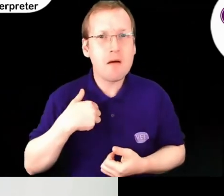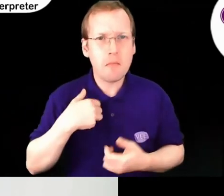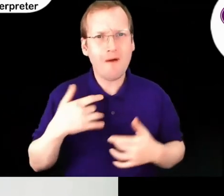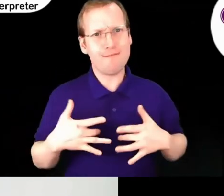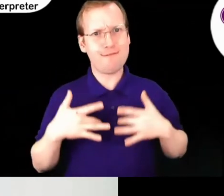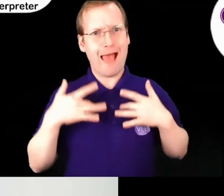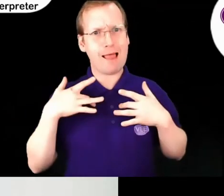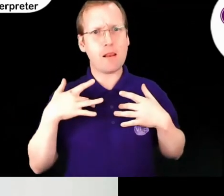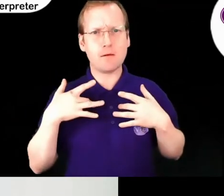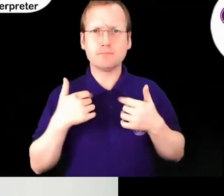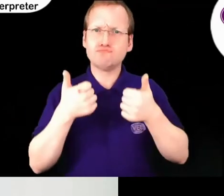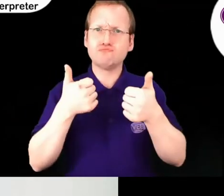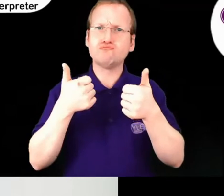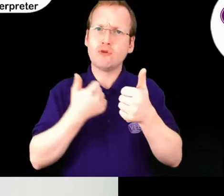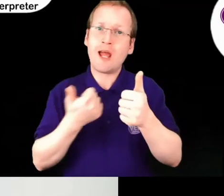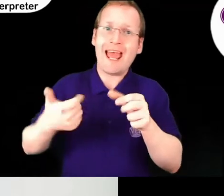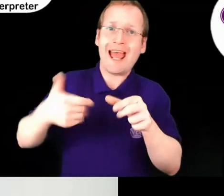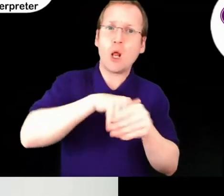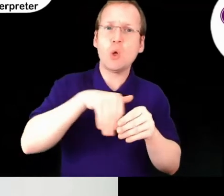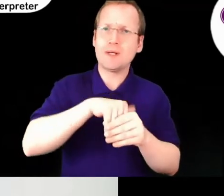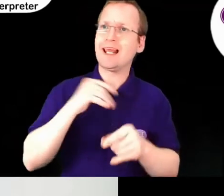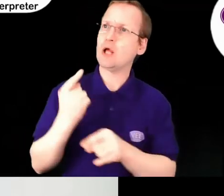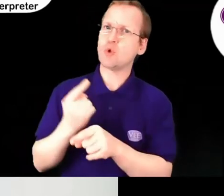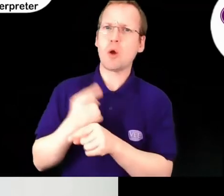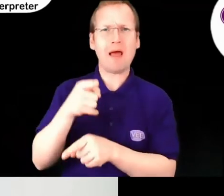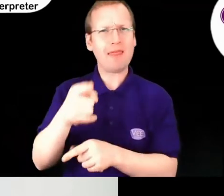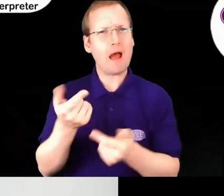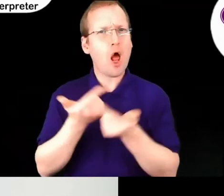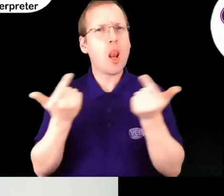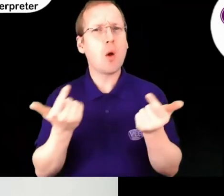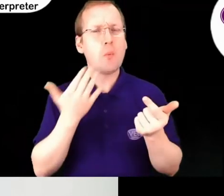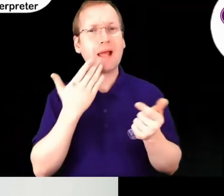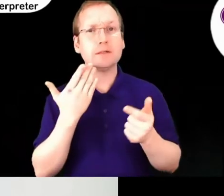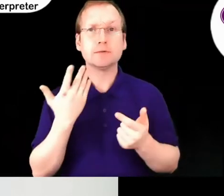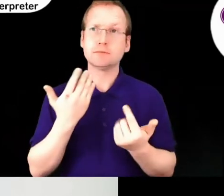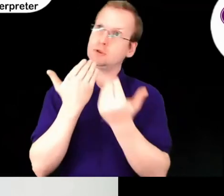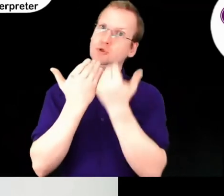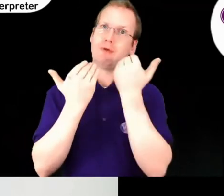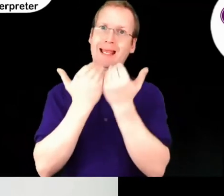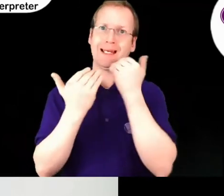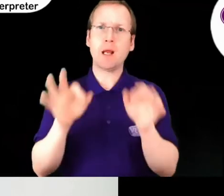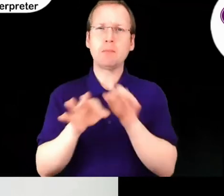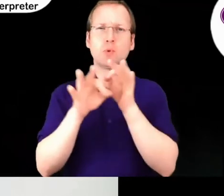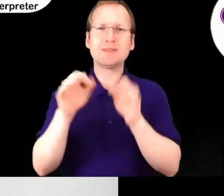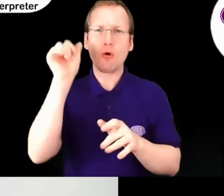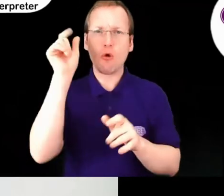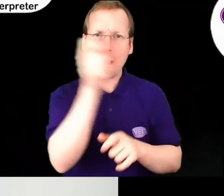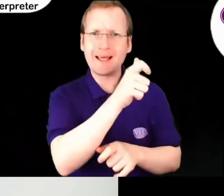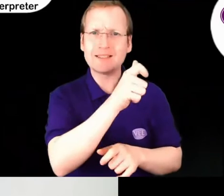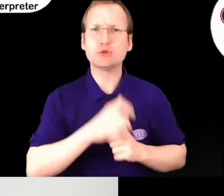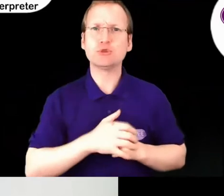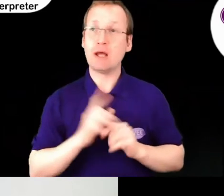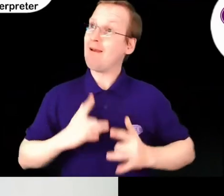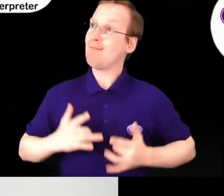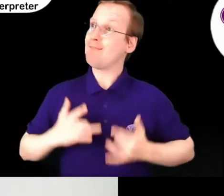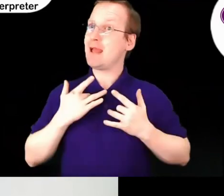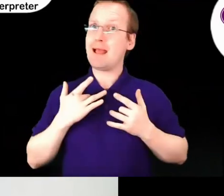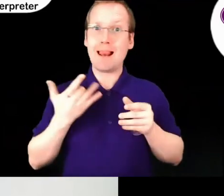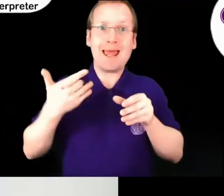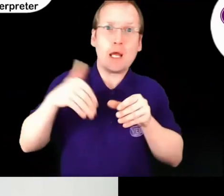to be included. And I talked about that quite a lot when I was training at music college, because that feeling of inclusion in